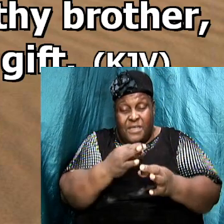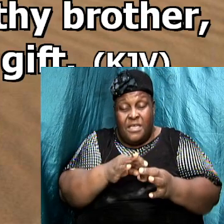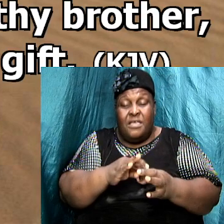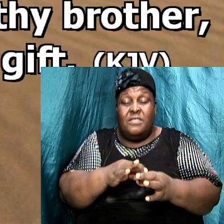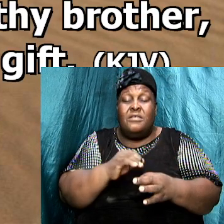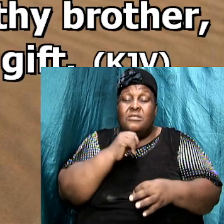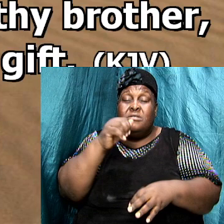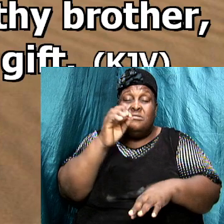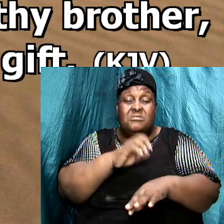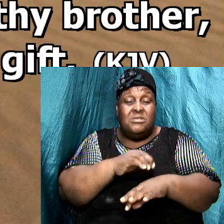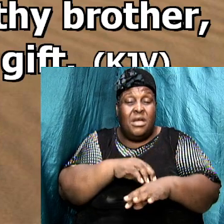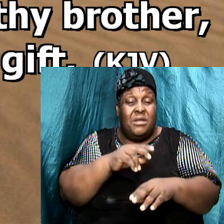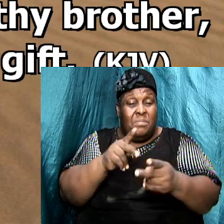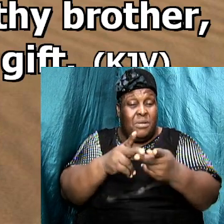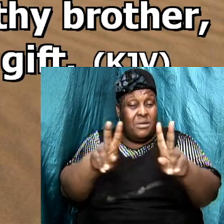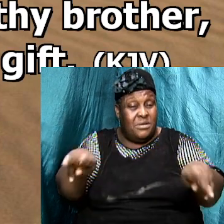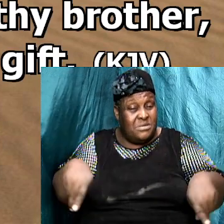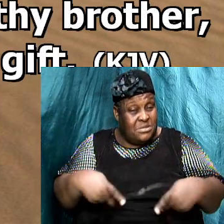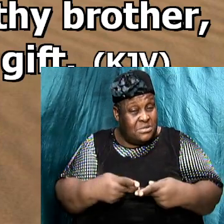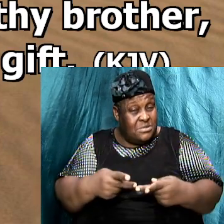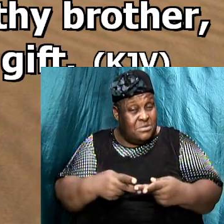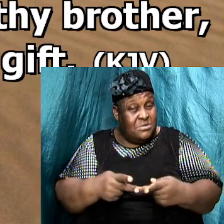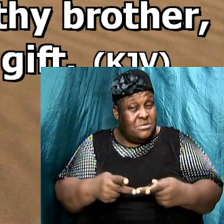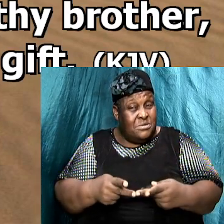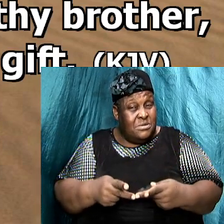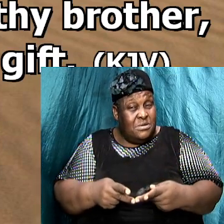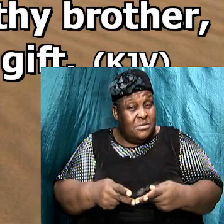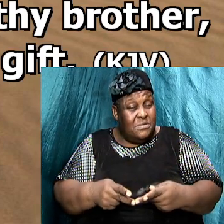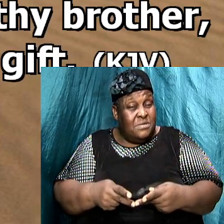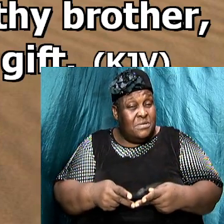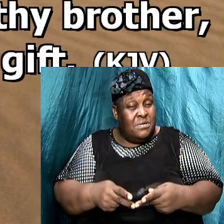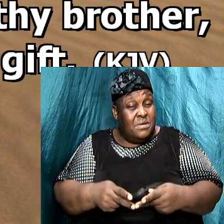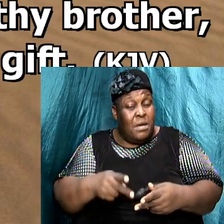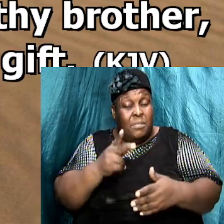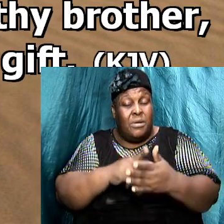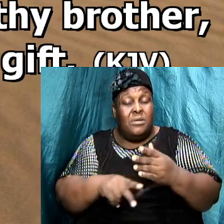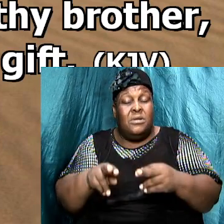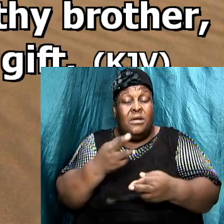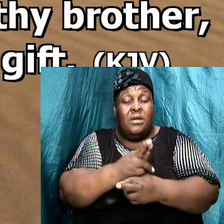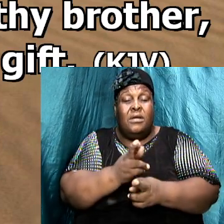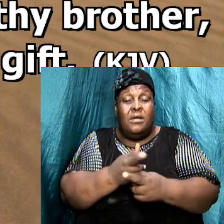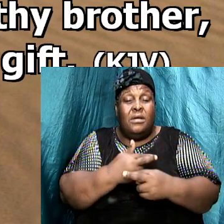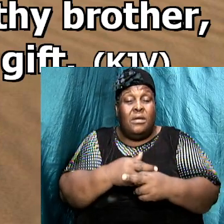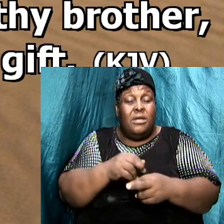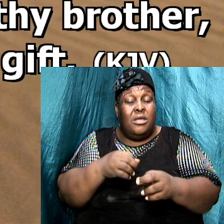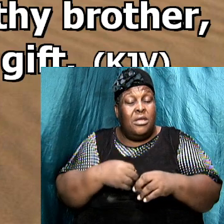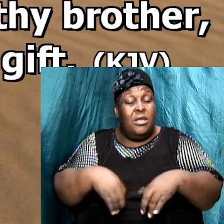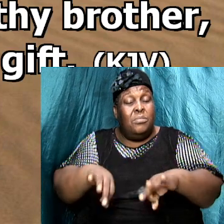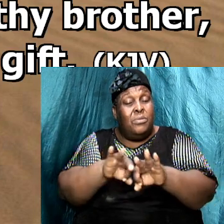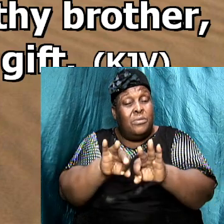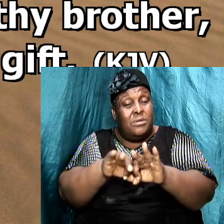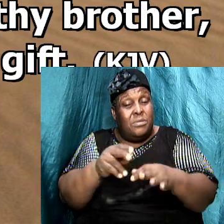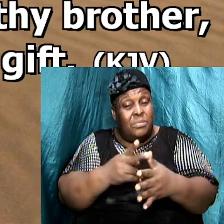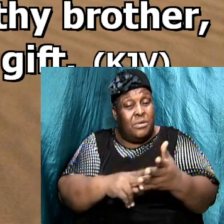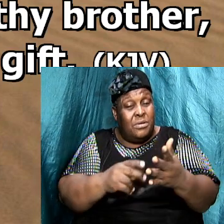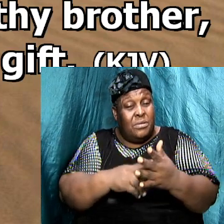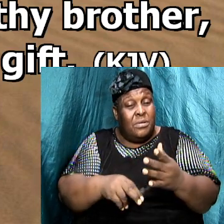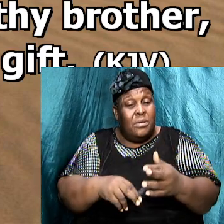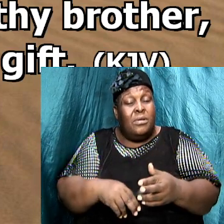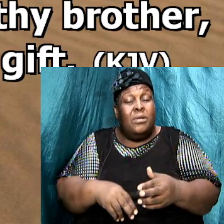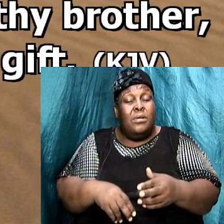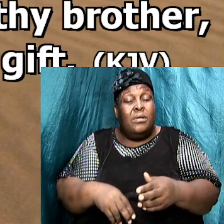at the point. I want somebody to understand that a part of repentance, a very important part, is what we